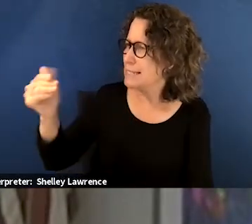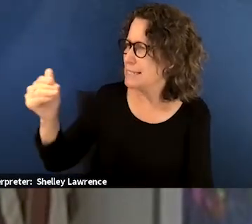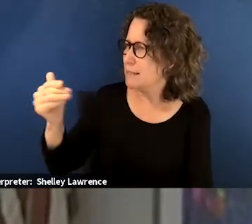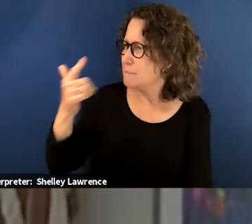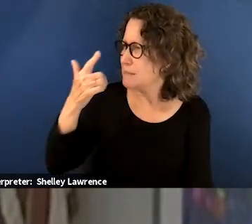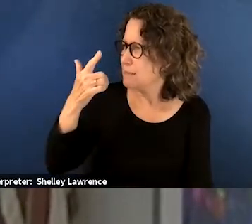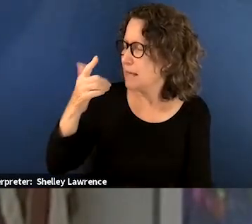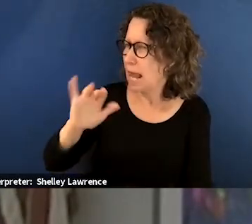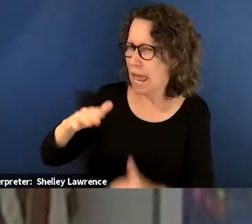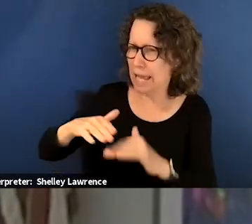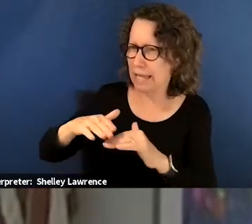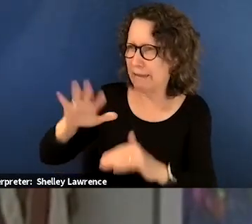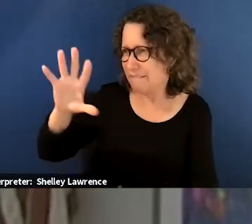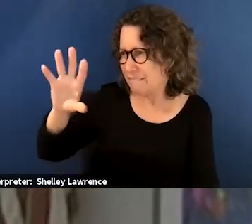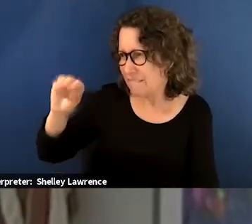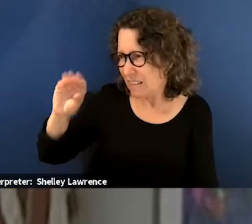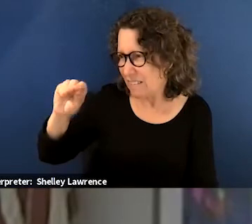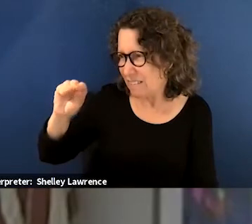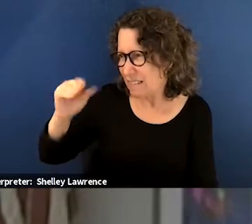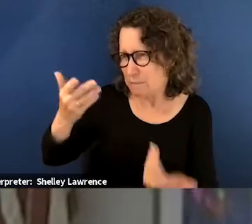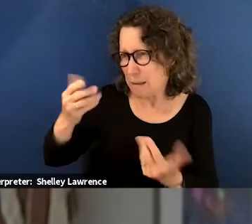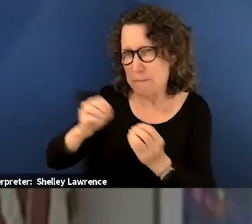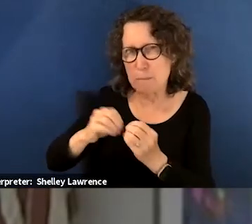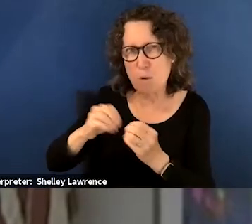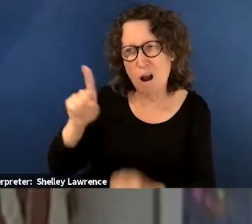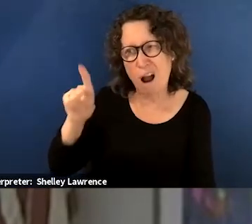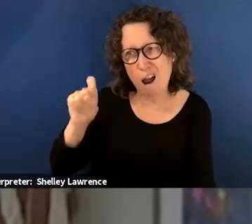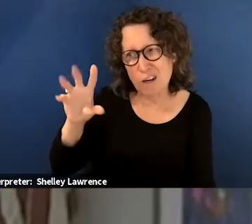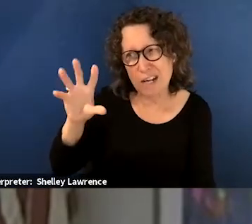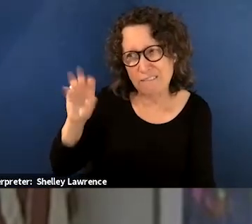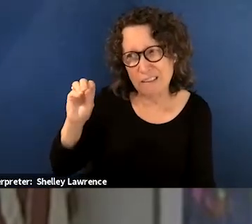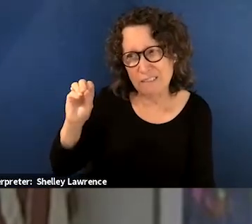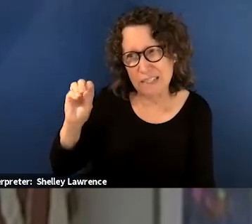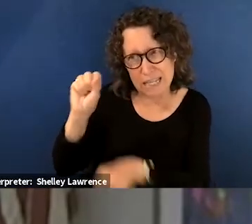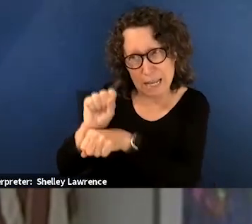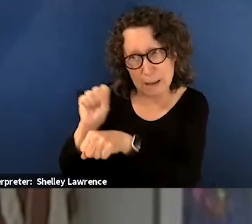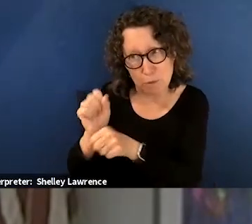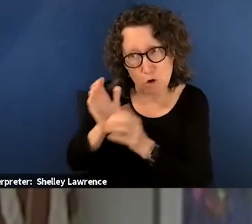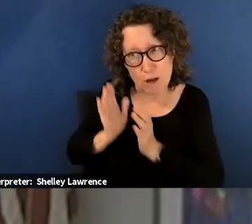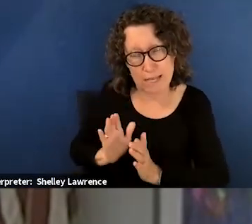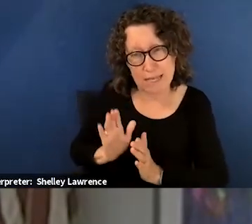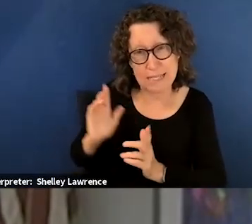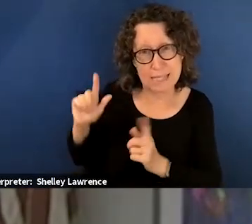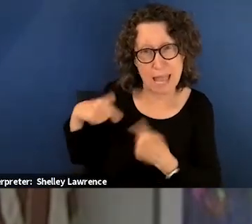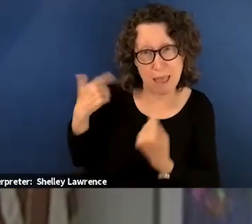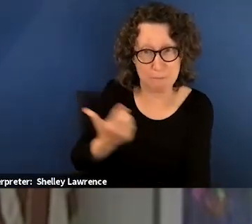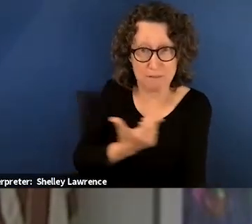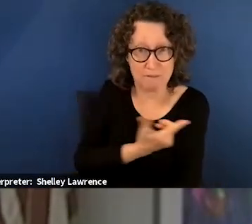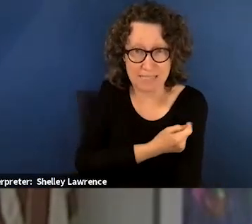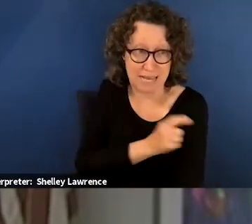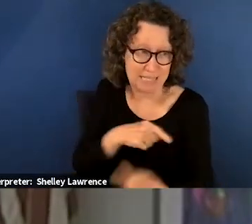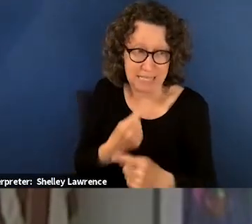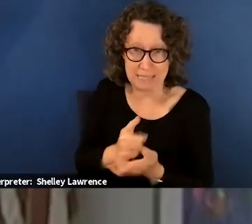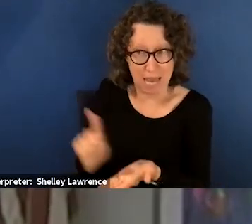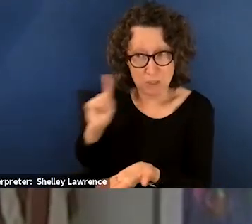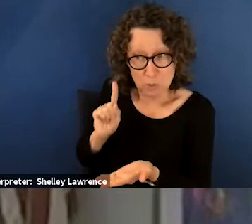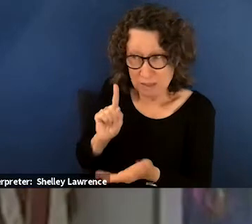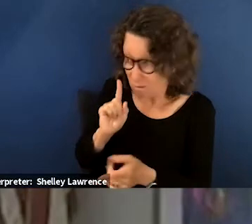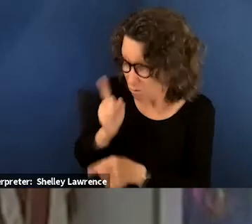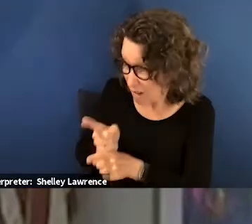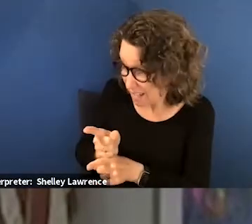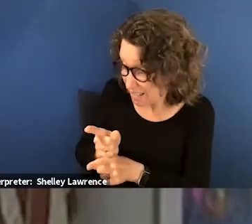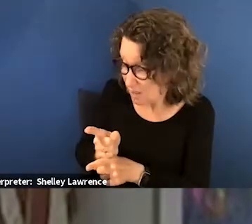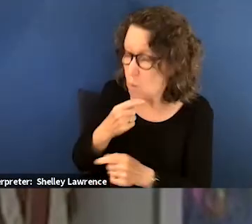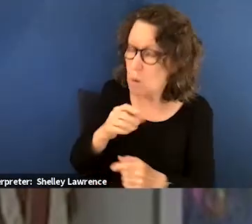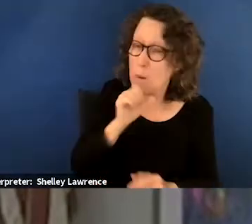that at least 50, if not more like 150 employees have been vaccinated since last week. Is that accurate? That we